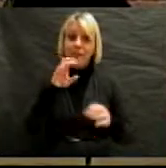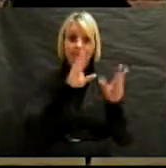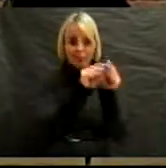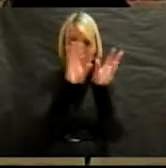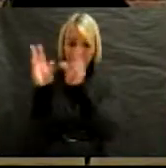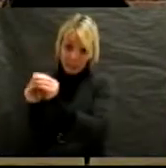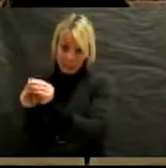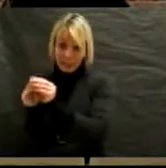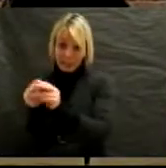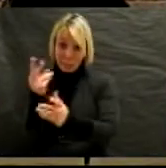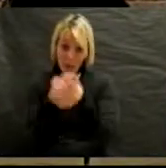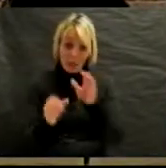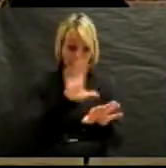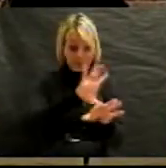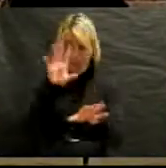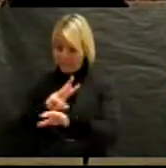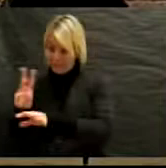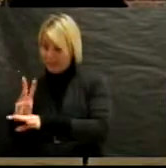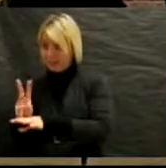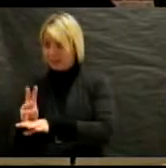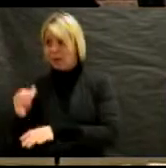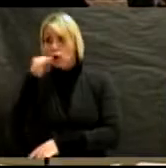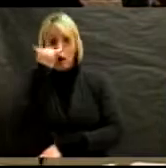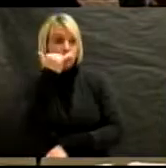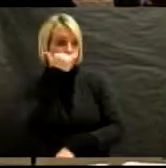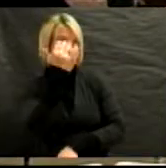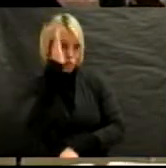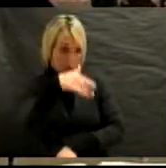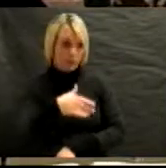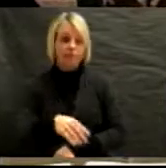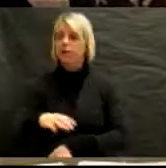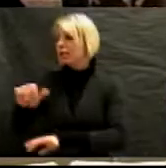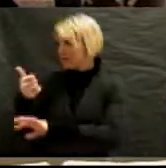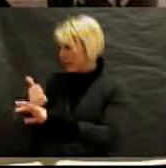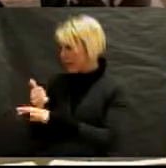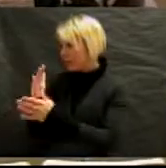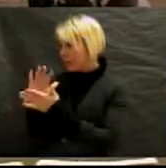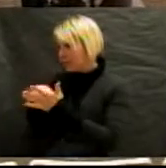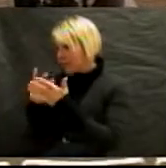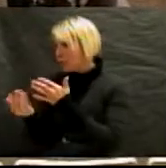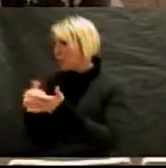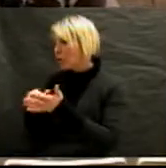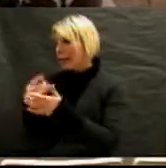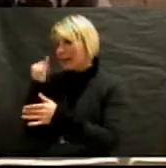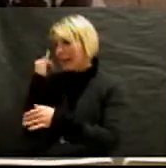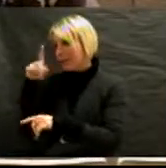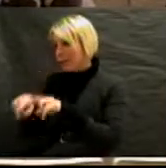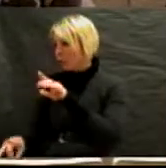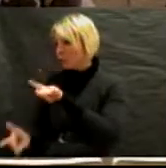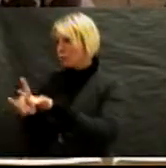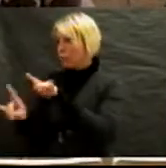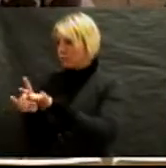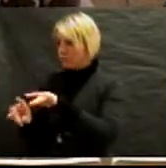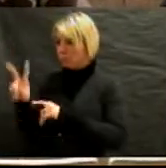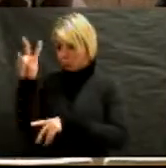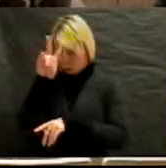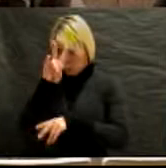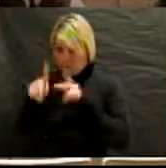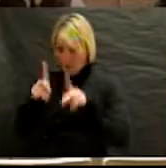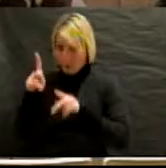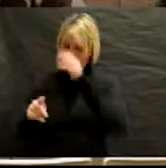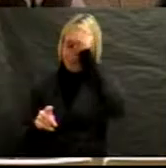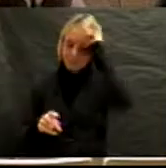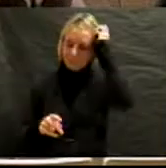it stuff. we'll reschedule as quickly as we can. Okay, those are all the items of information that I